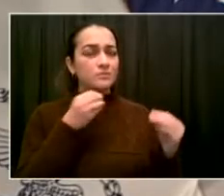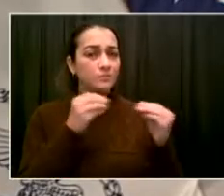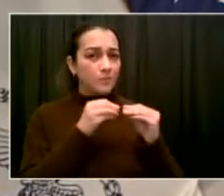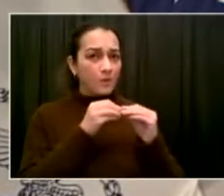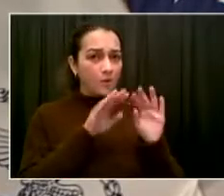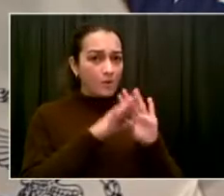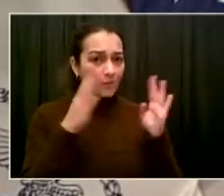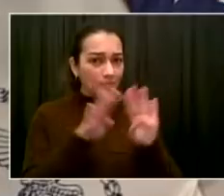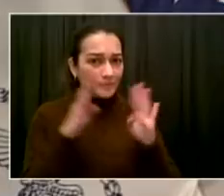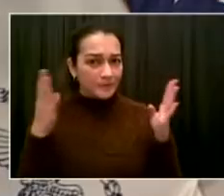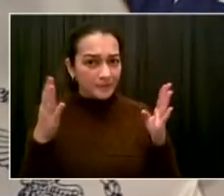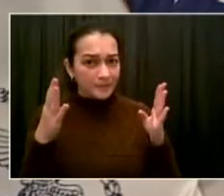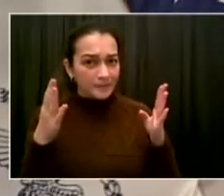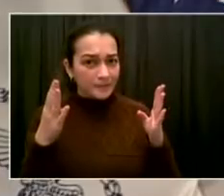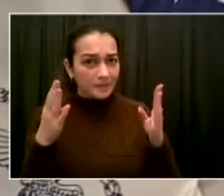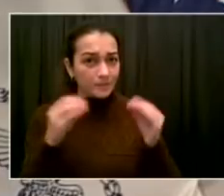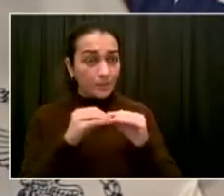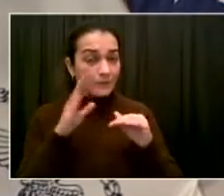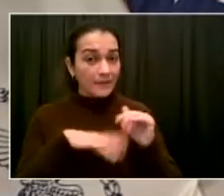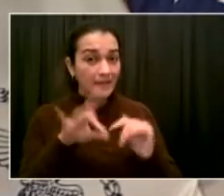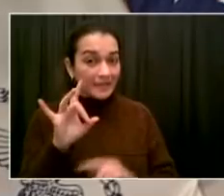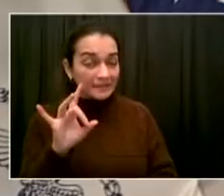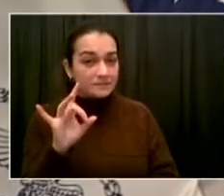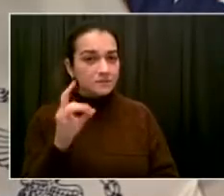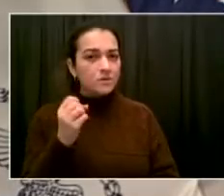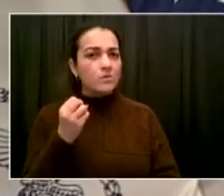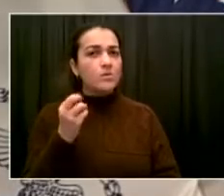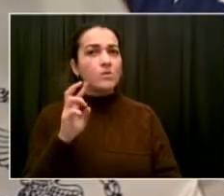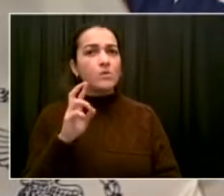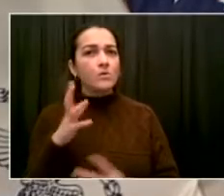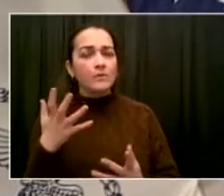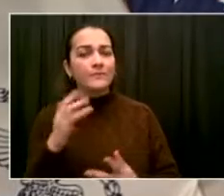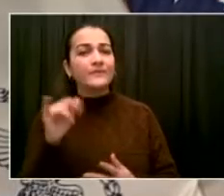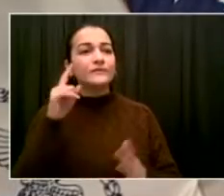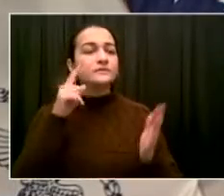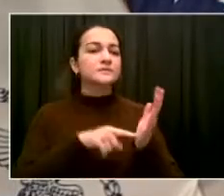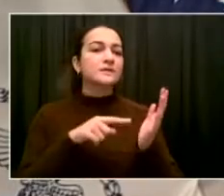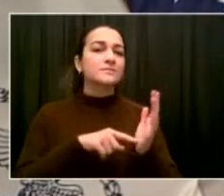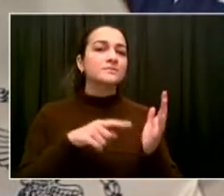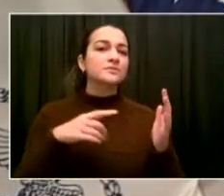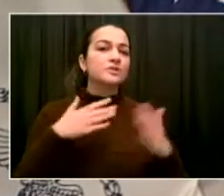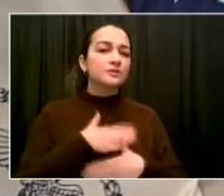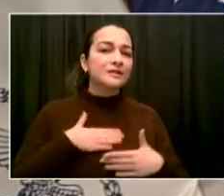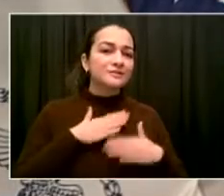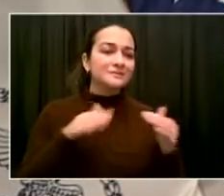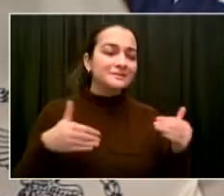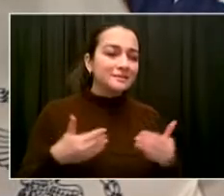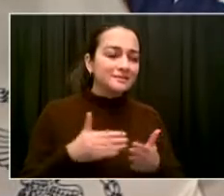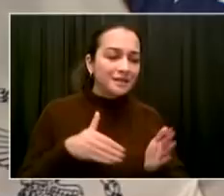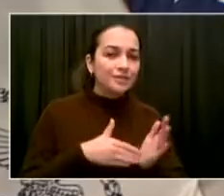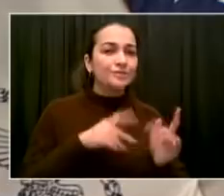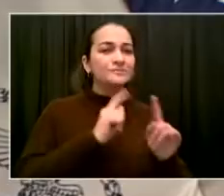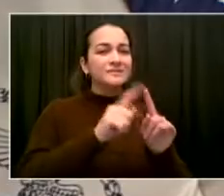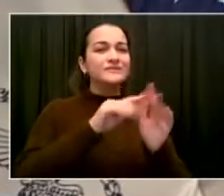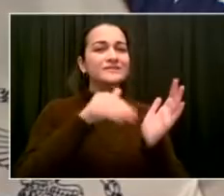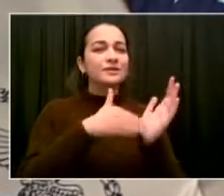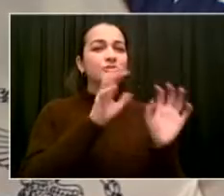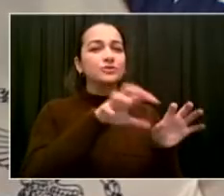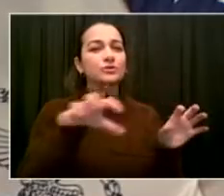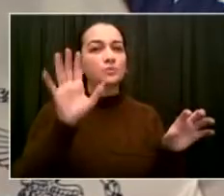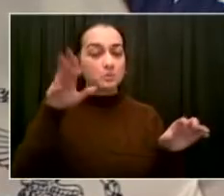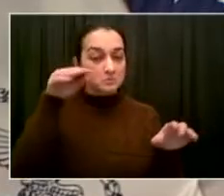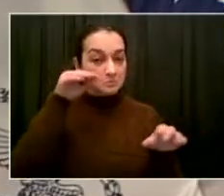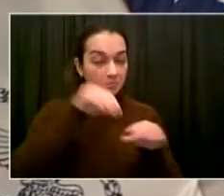partner, but just like a rec center or whatever. Do you plan to open any more of those in the coming weeks? And if not, why not? Kevin, we're going to just